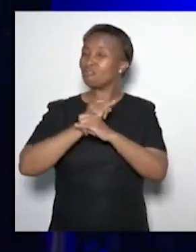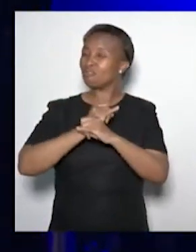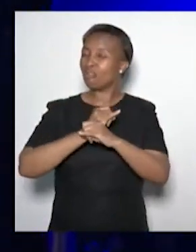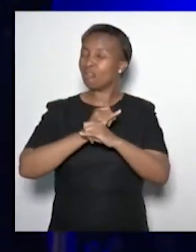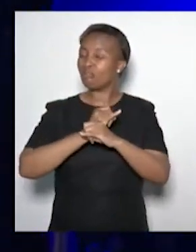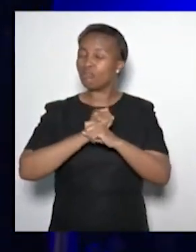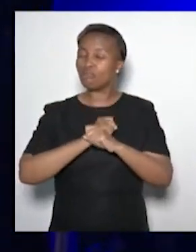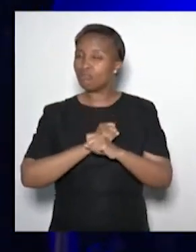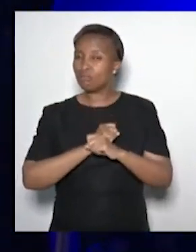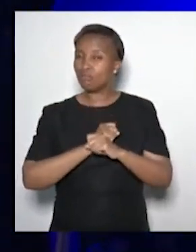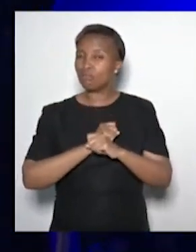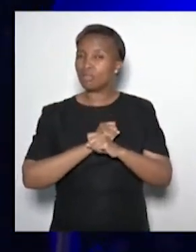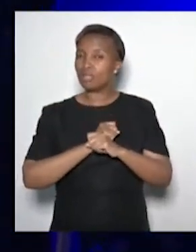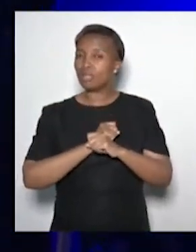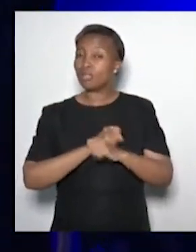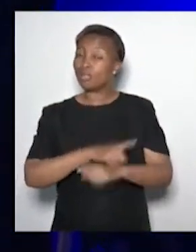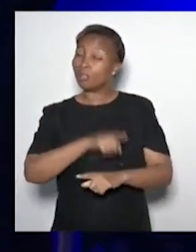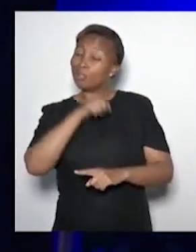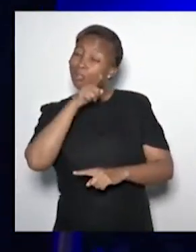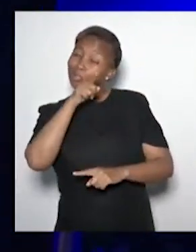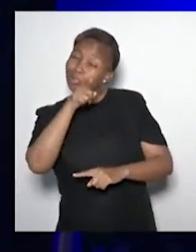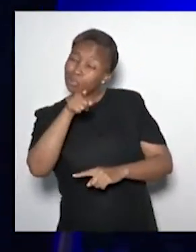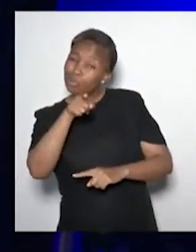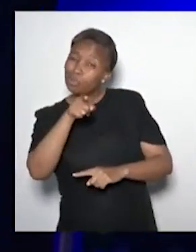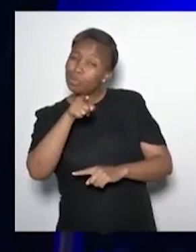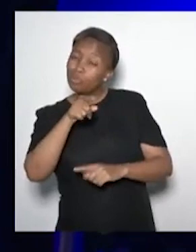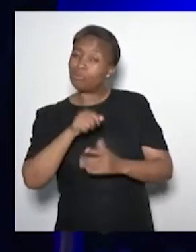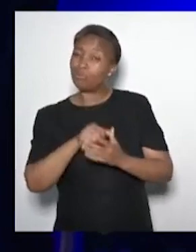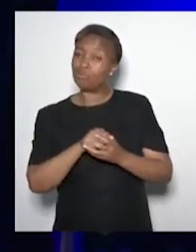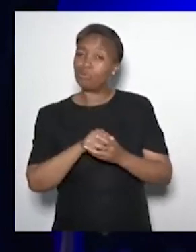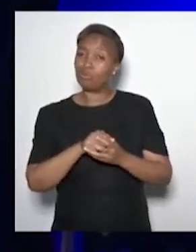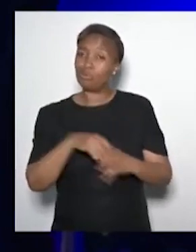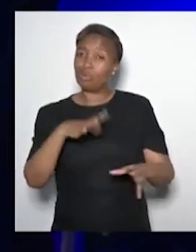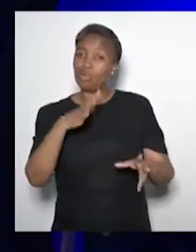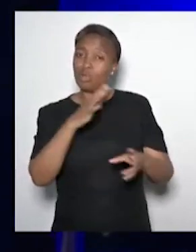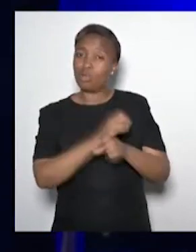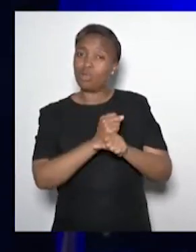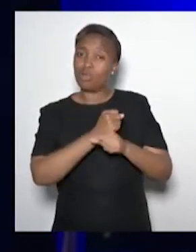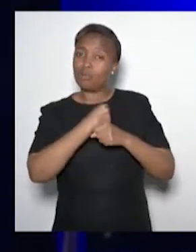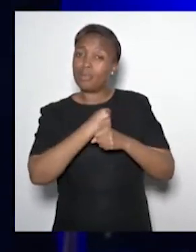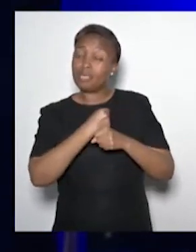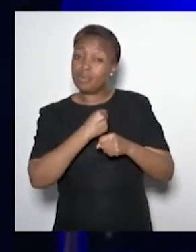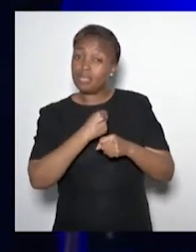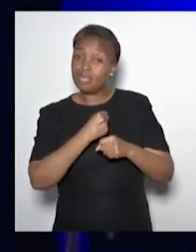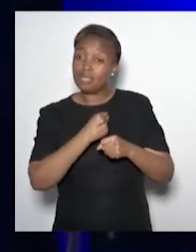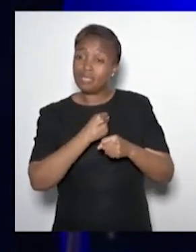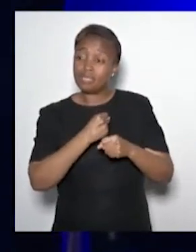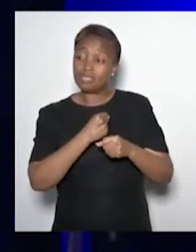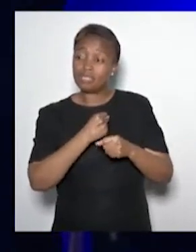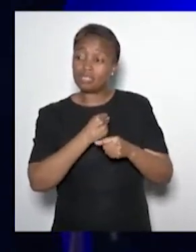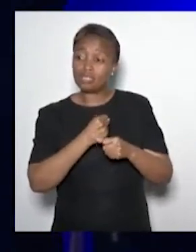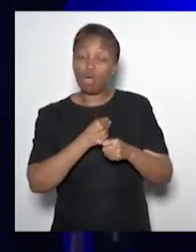You made me tick in those universities.